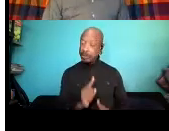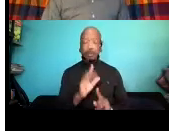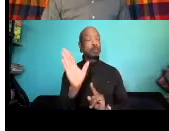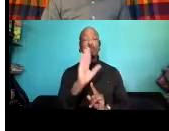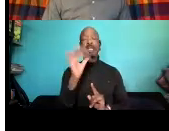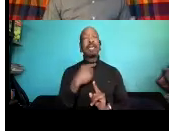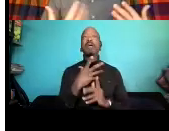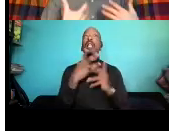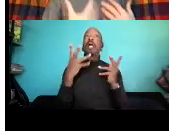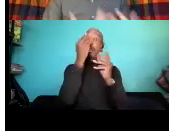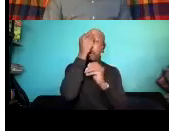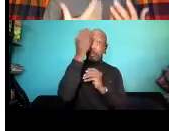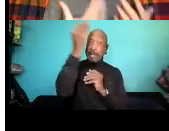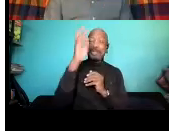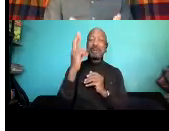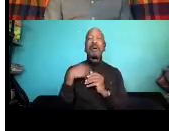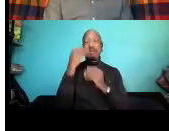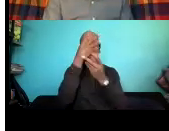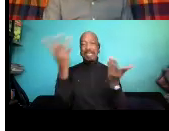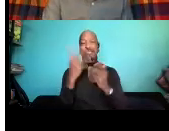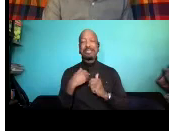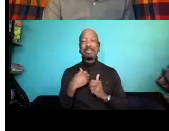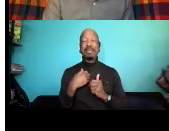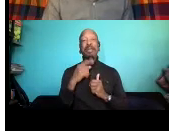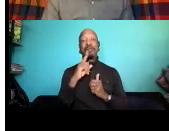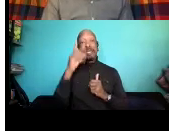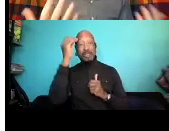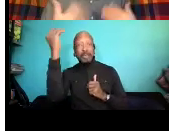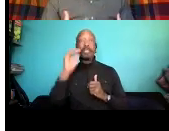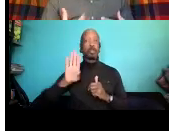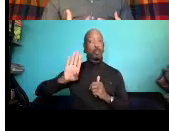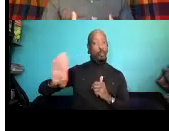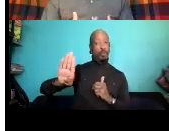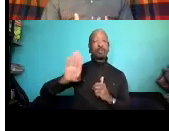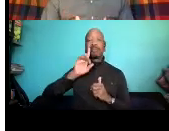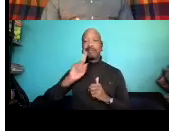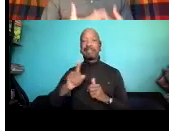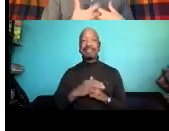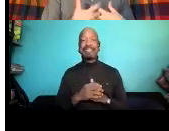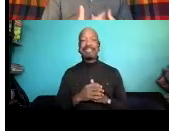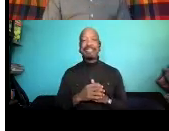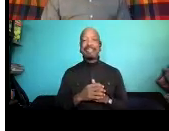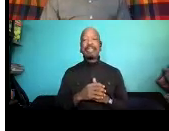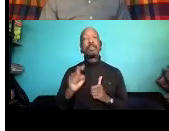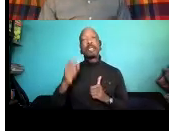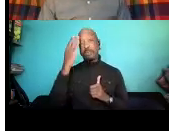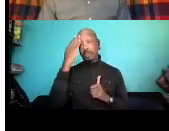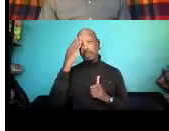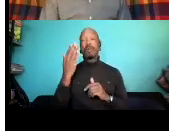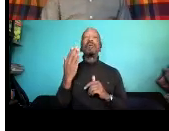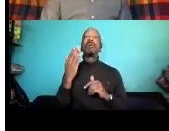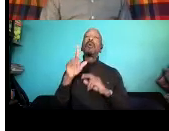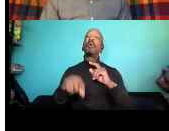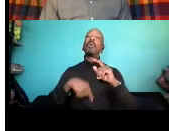and opinions, and all of the decisions are going to be yours. And so you really need to know that when you